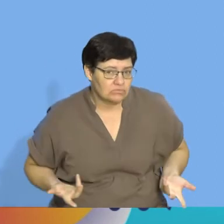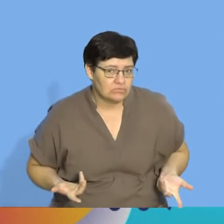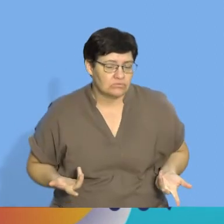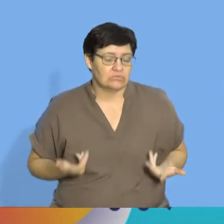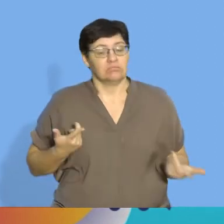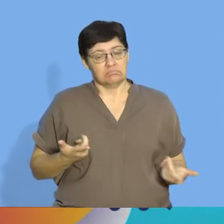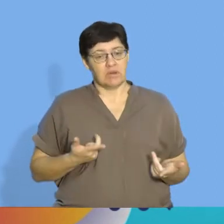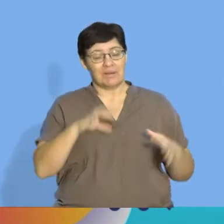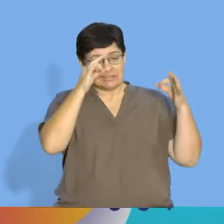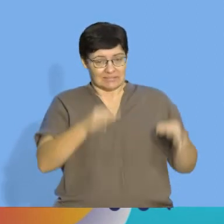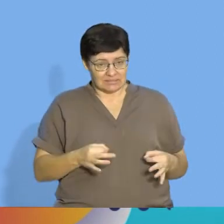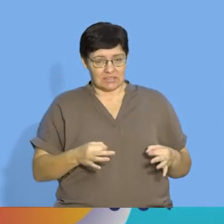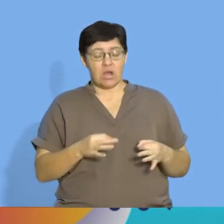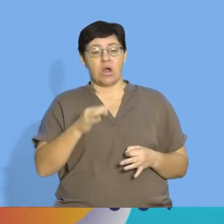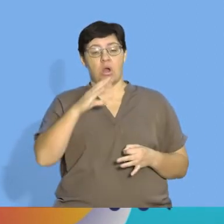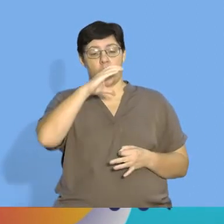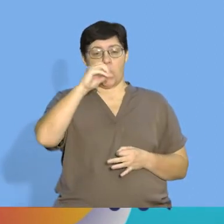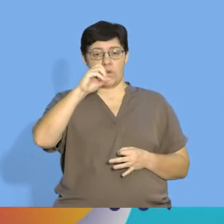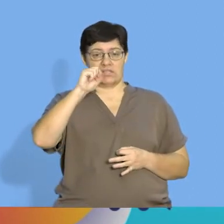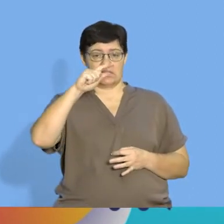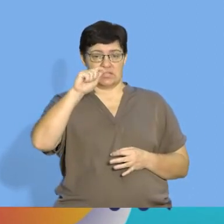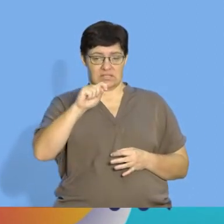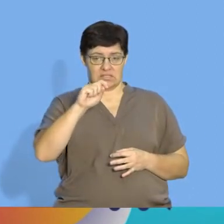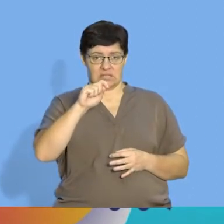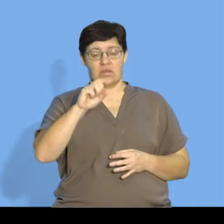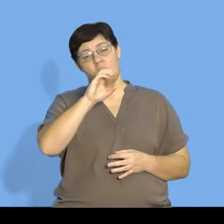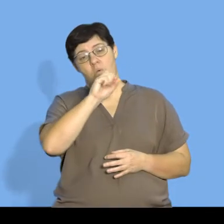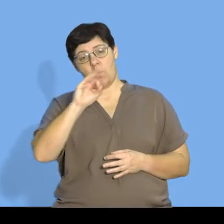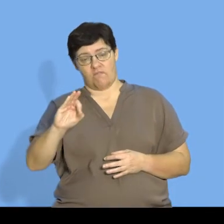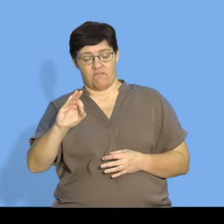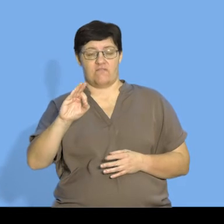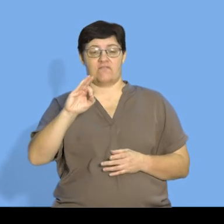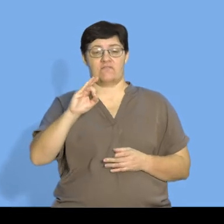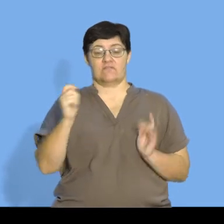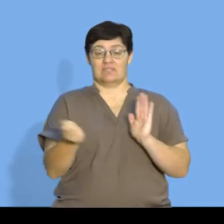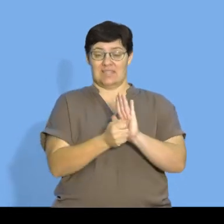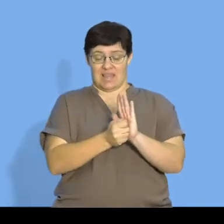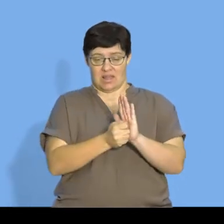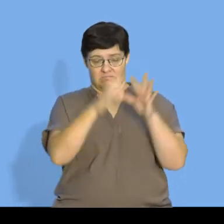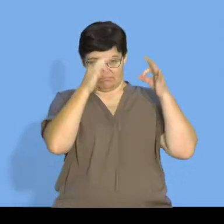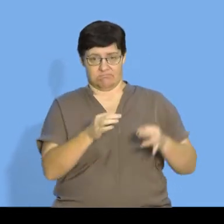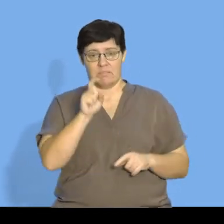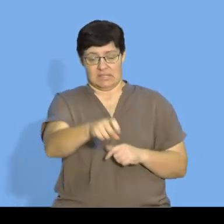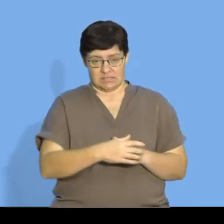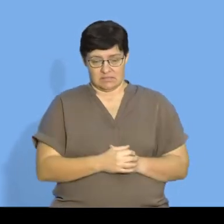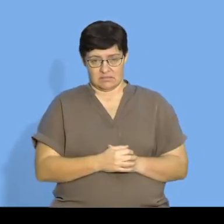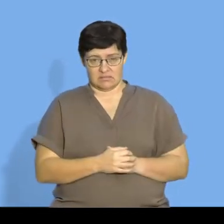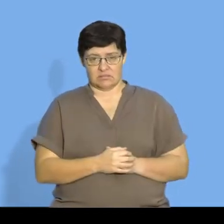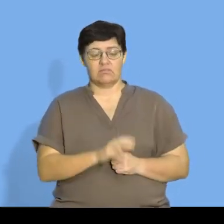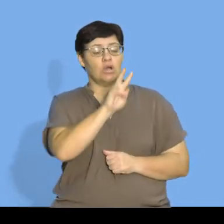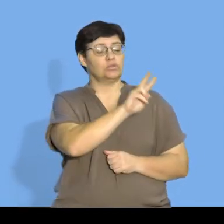important. Determine your cost of sales. So what do? Step number one, take